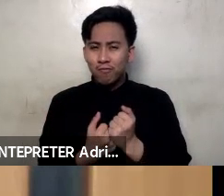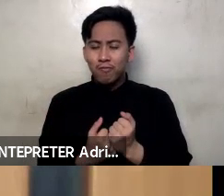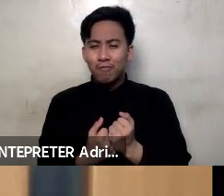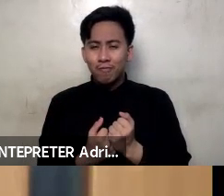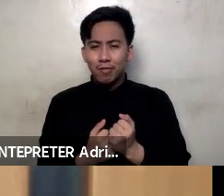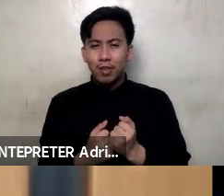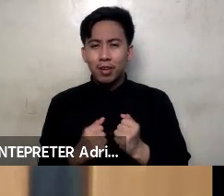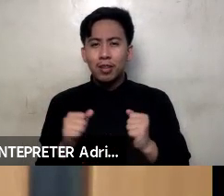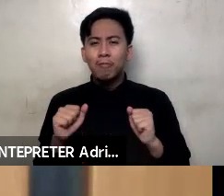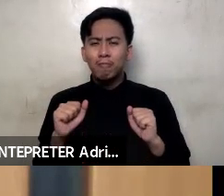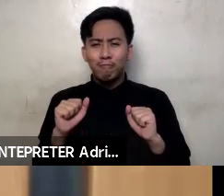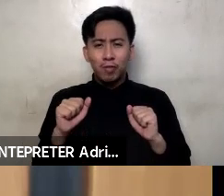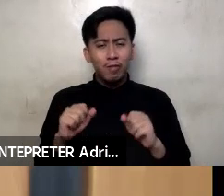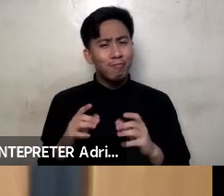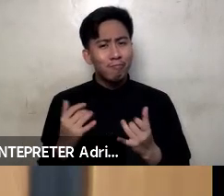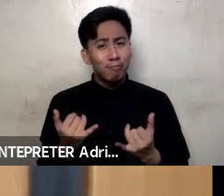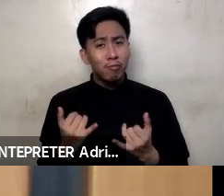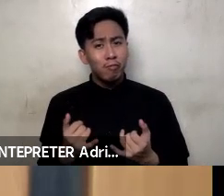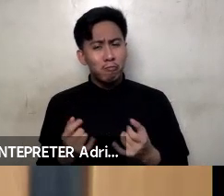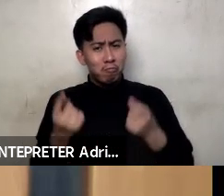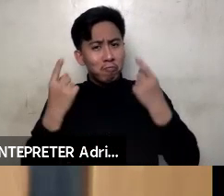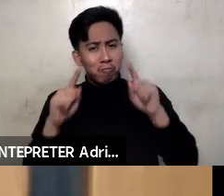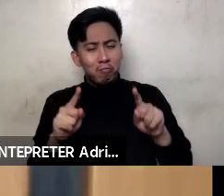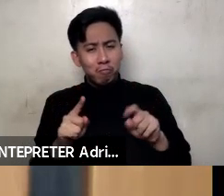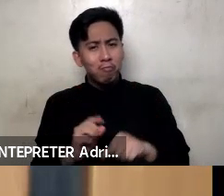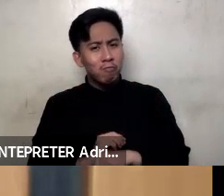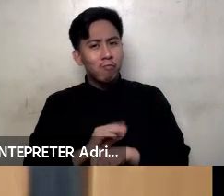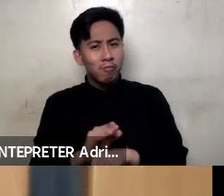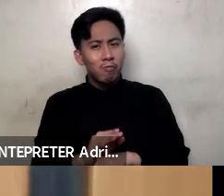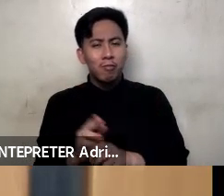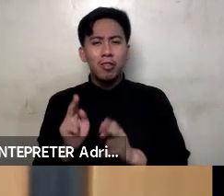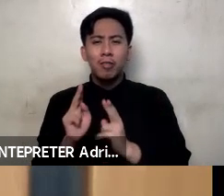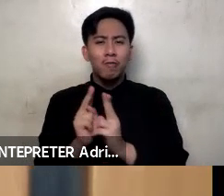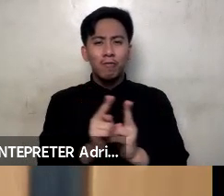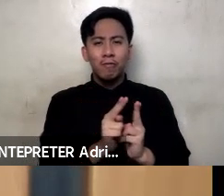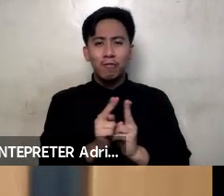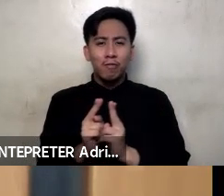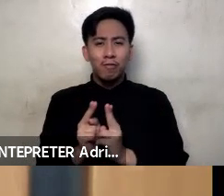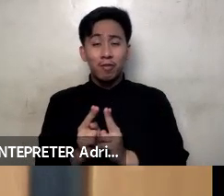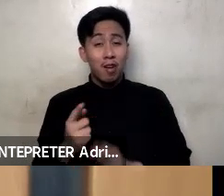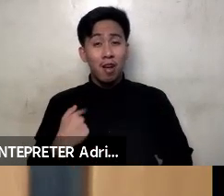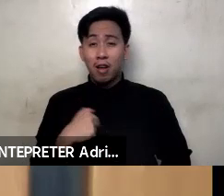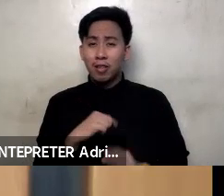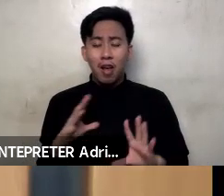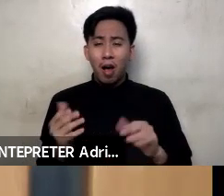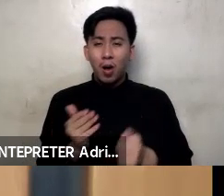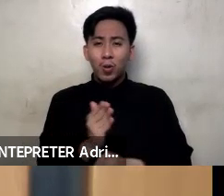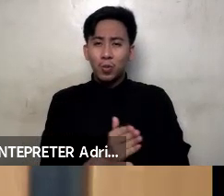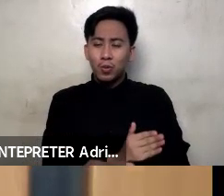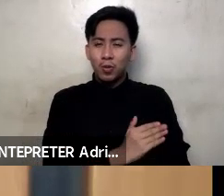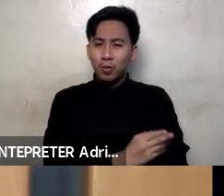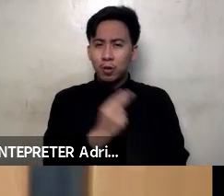and effective. Ugyon means unite. And this is how we improve the